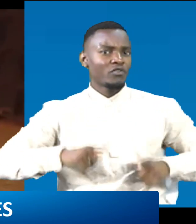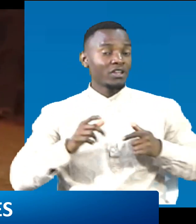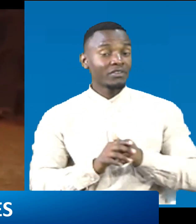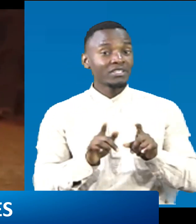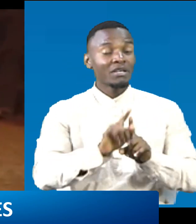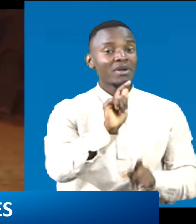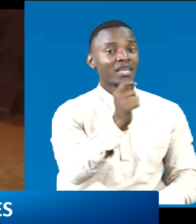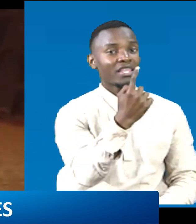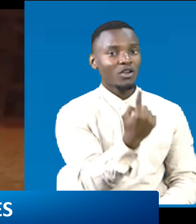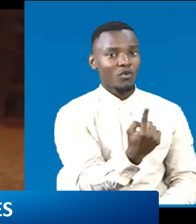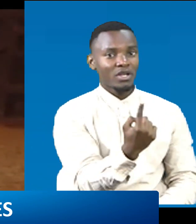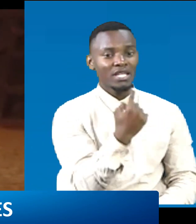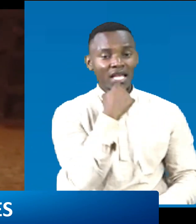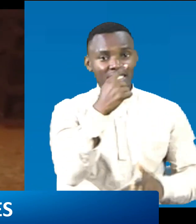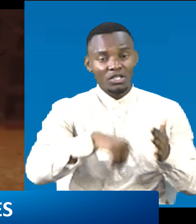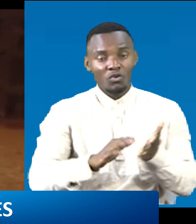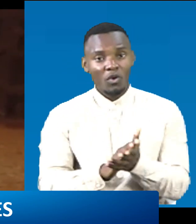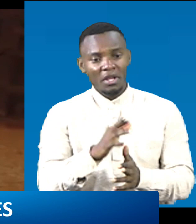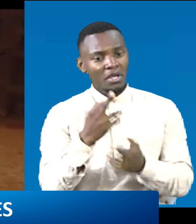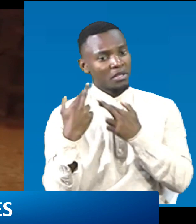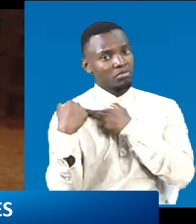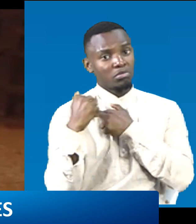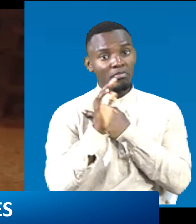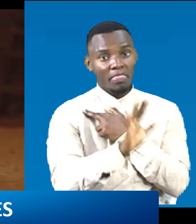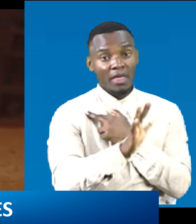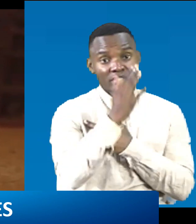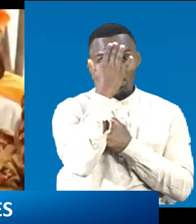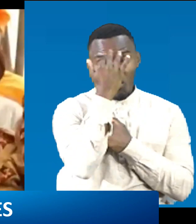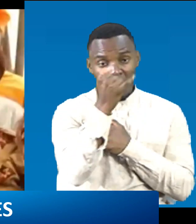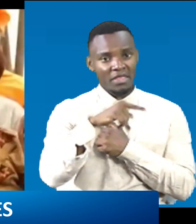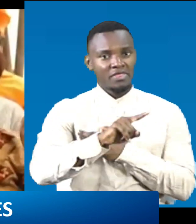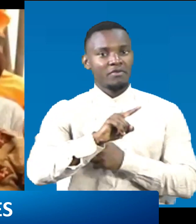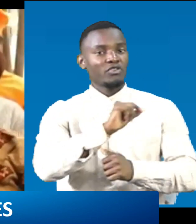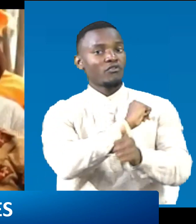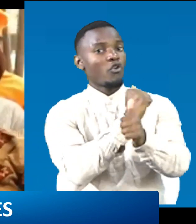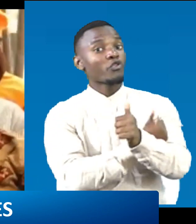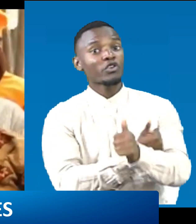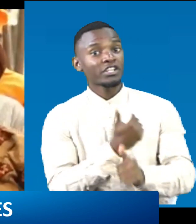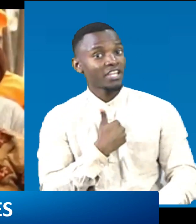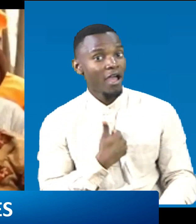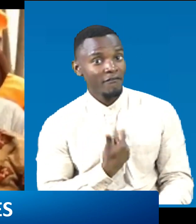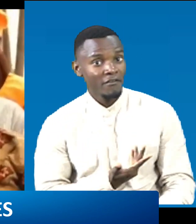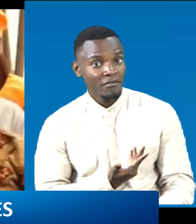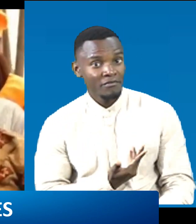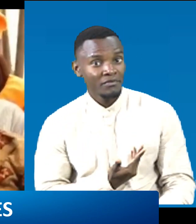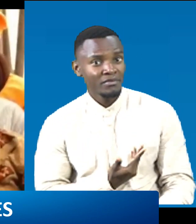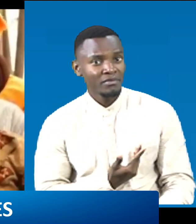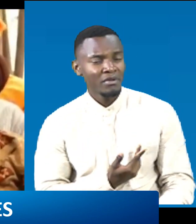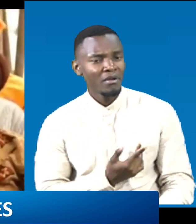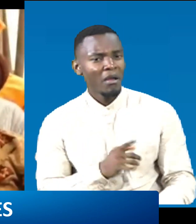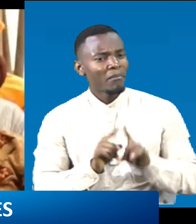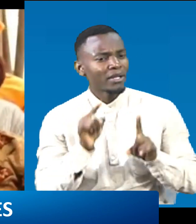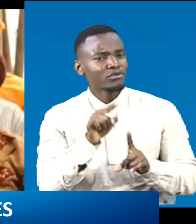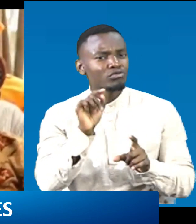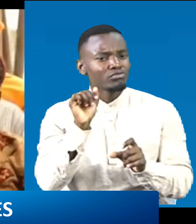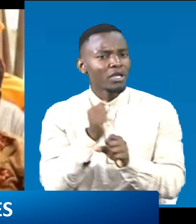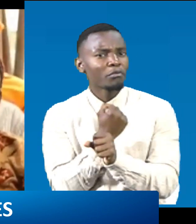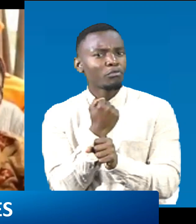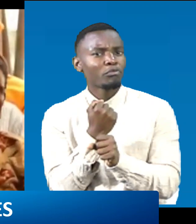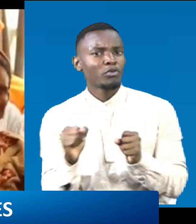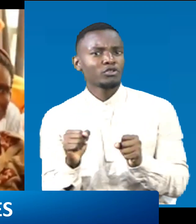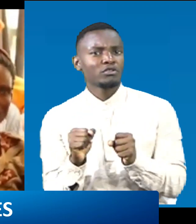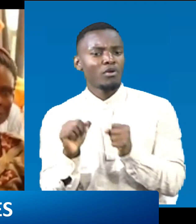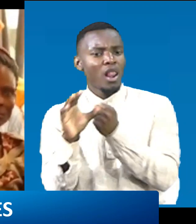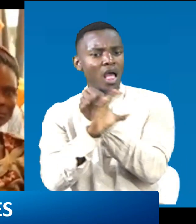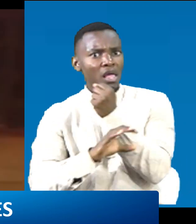wanasema ni jukumu lao kwa sababu ndio wako na mamlaka. You can never take this country